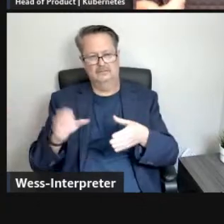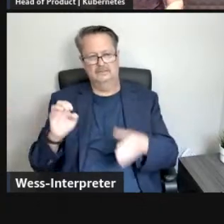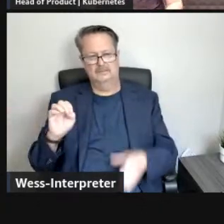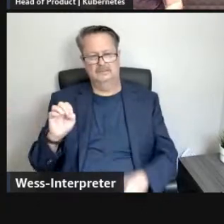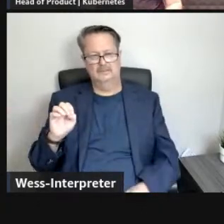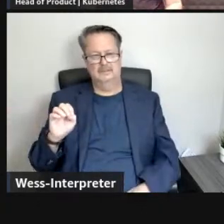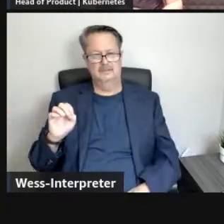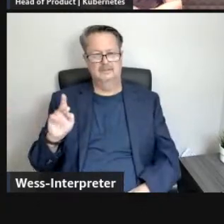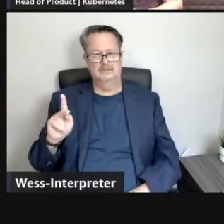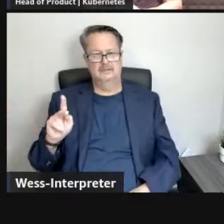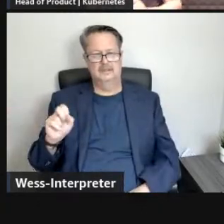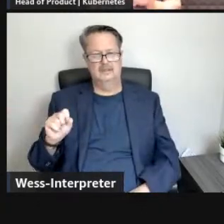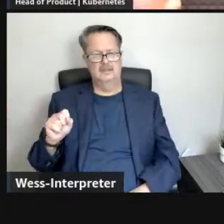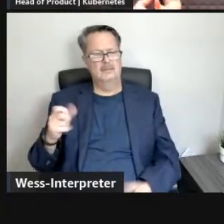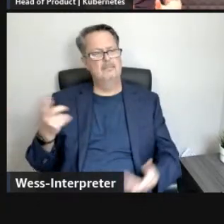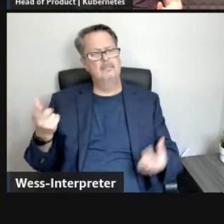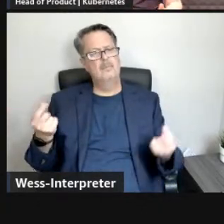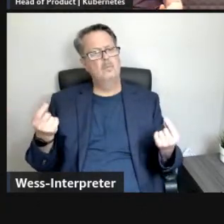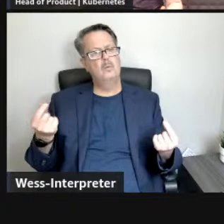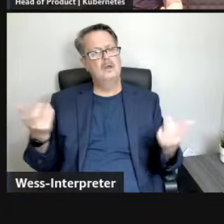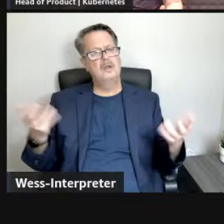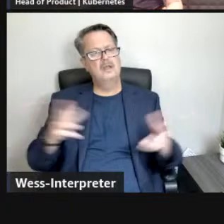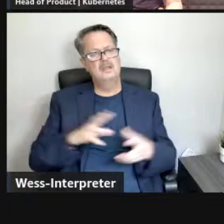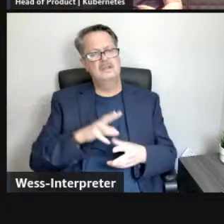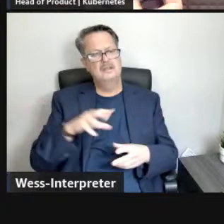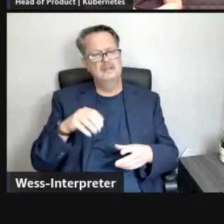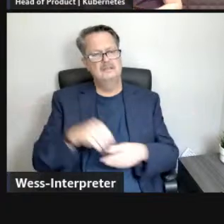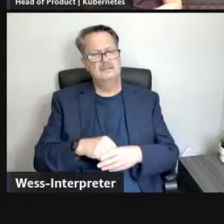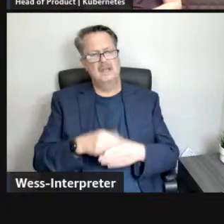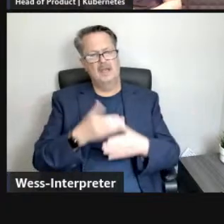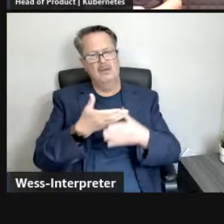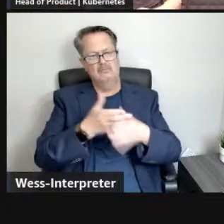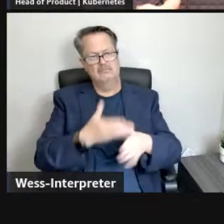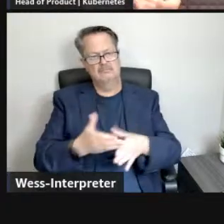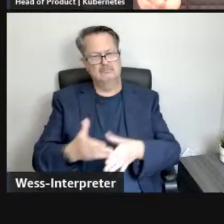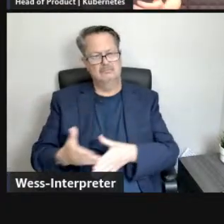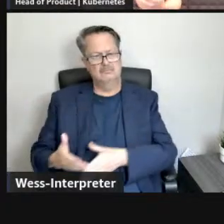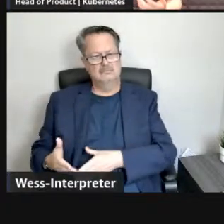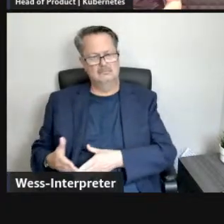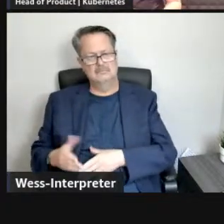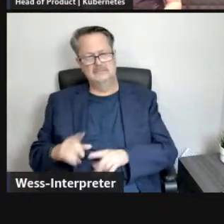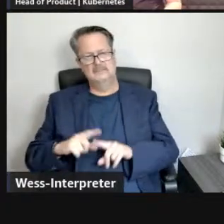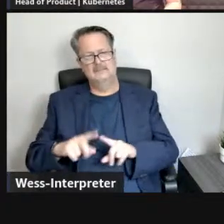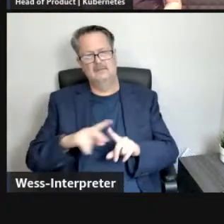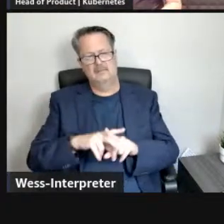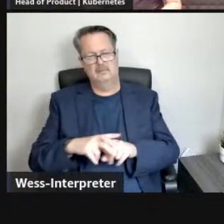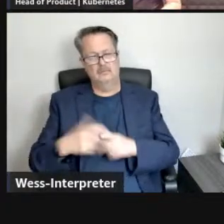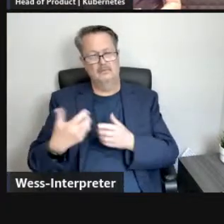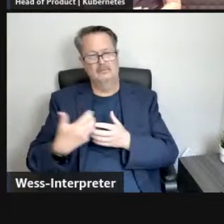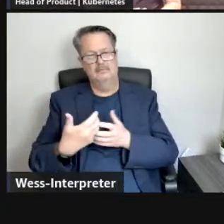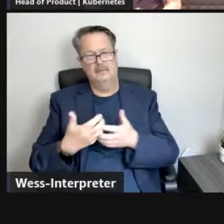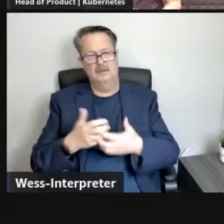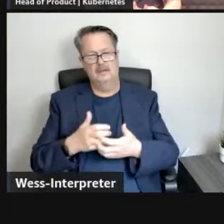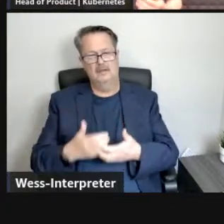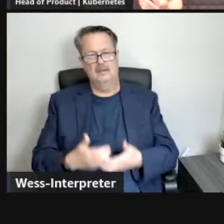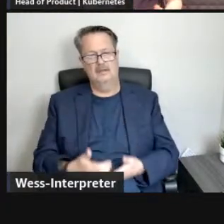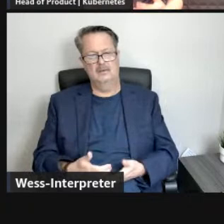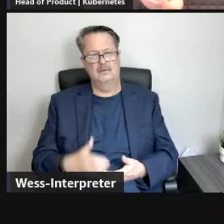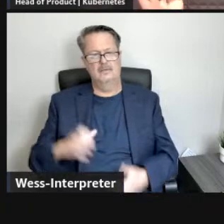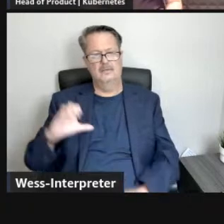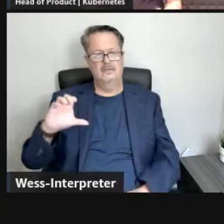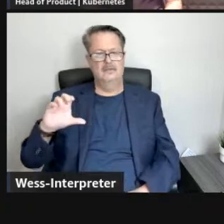but what about inside of the cluster? How do I break that up between applications? We've partnered with KubeCost to offer